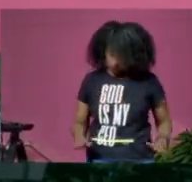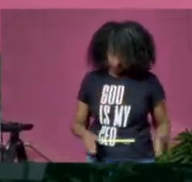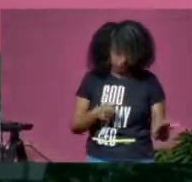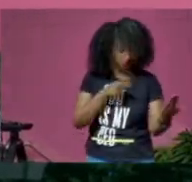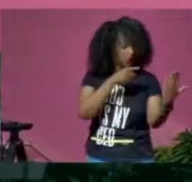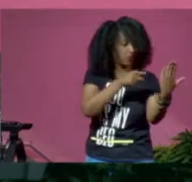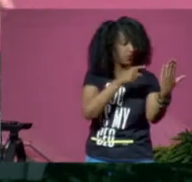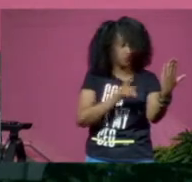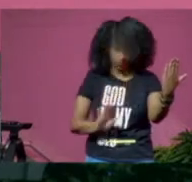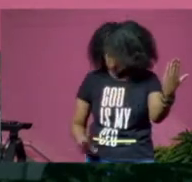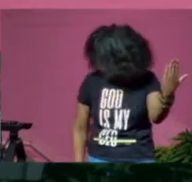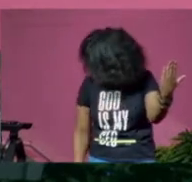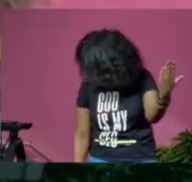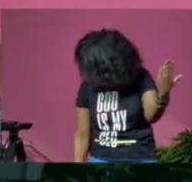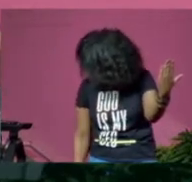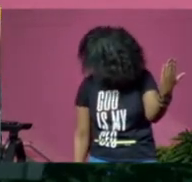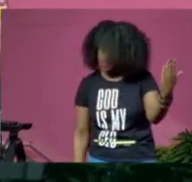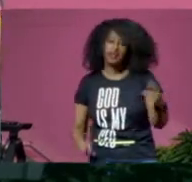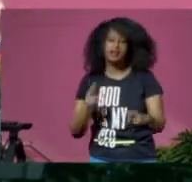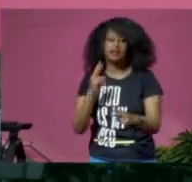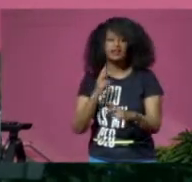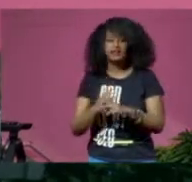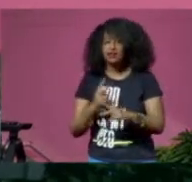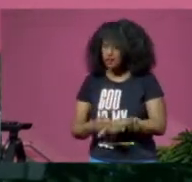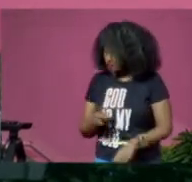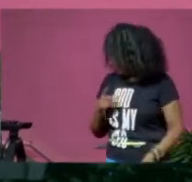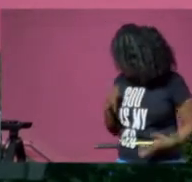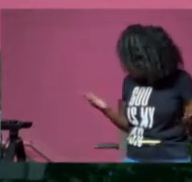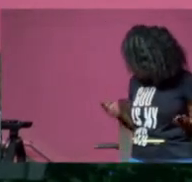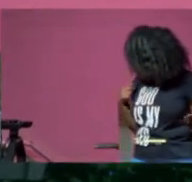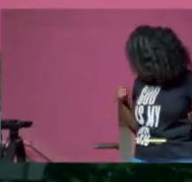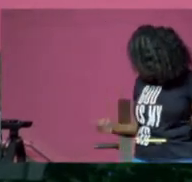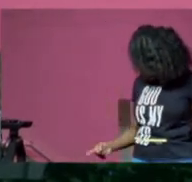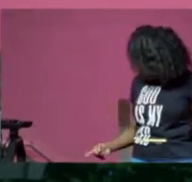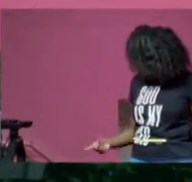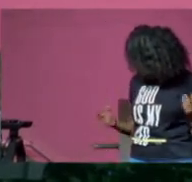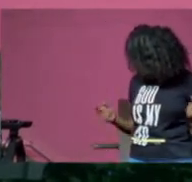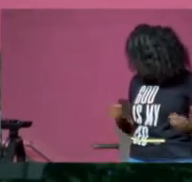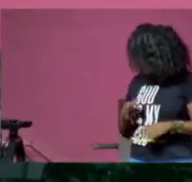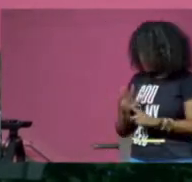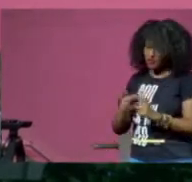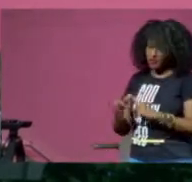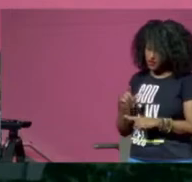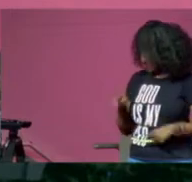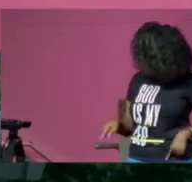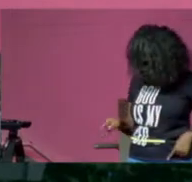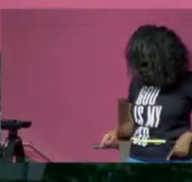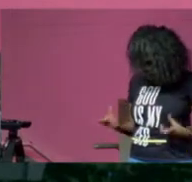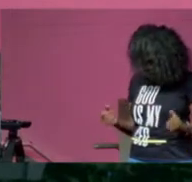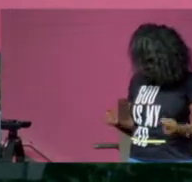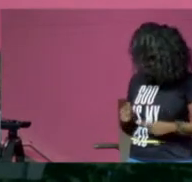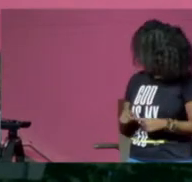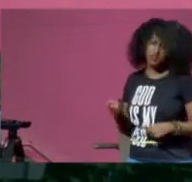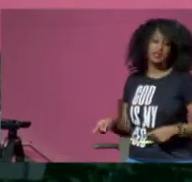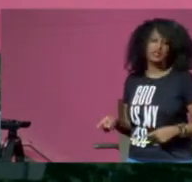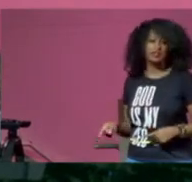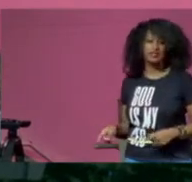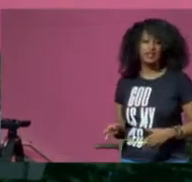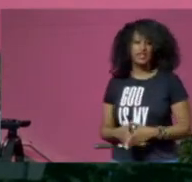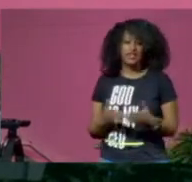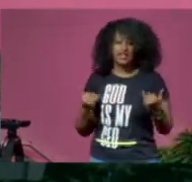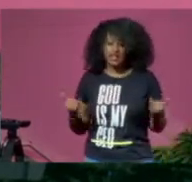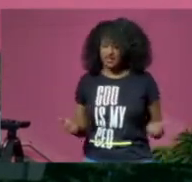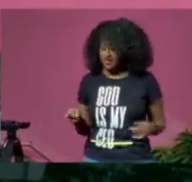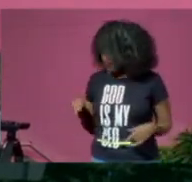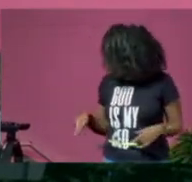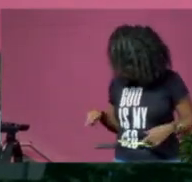what you say to them, what you speak over them, what you say and do around them and do to them, because it imprints their sense of who